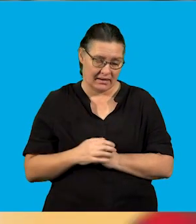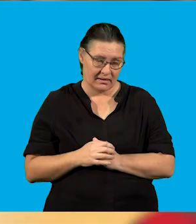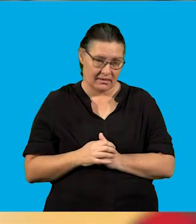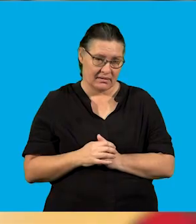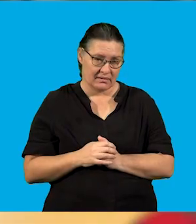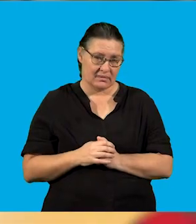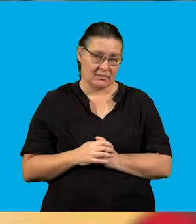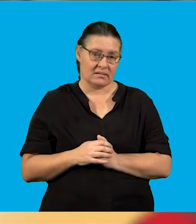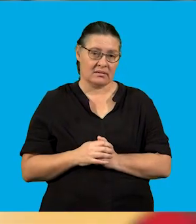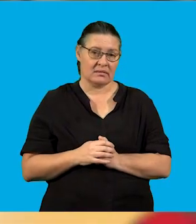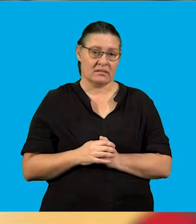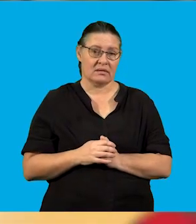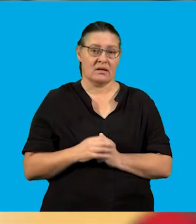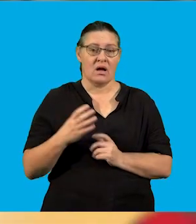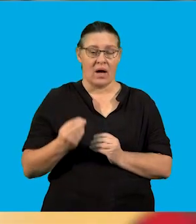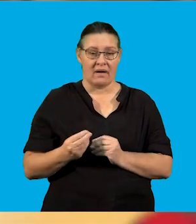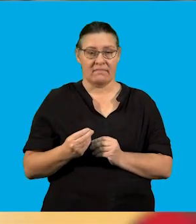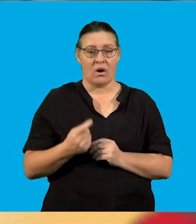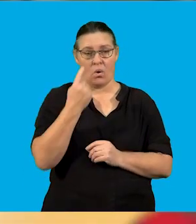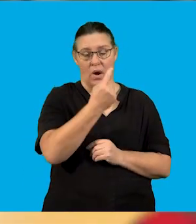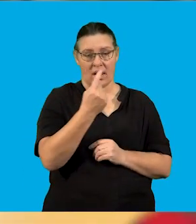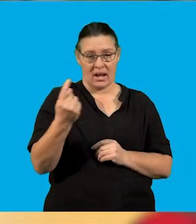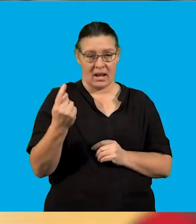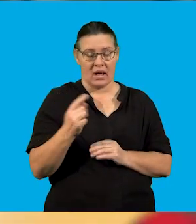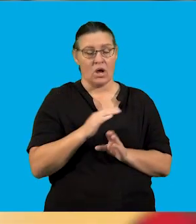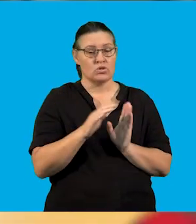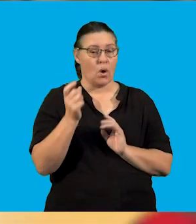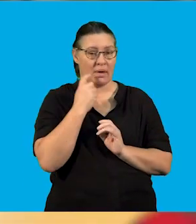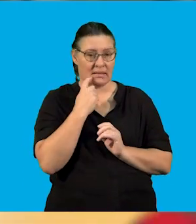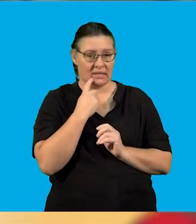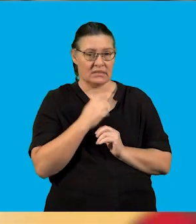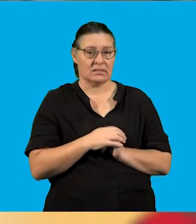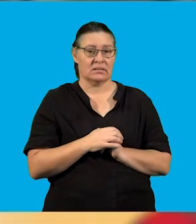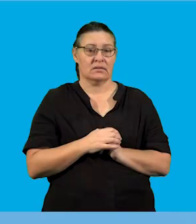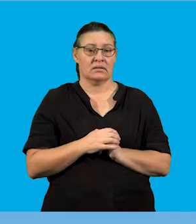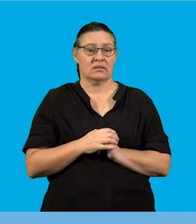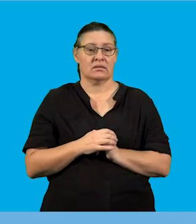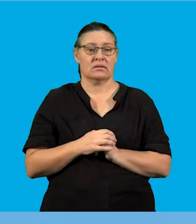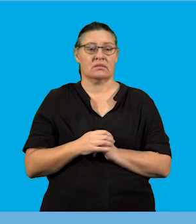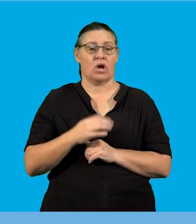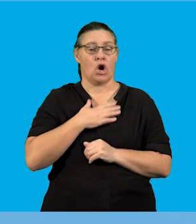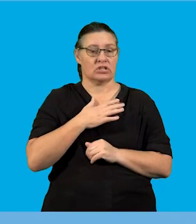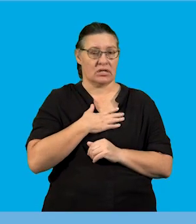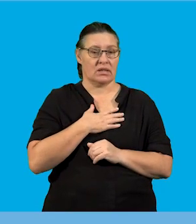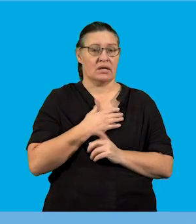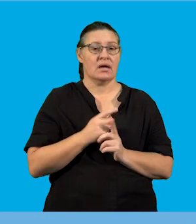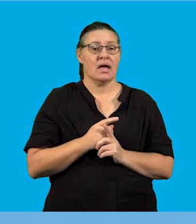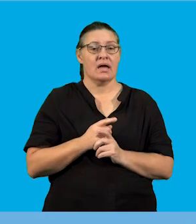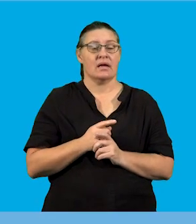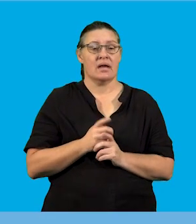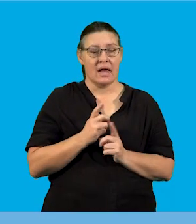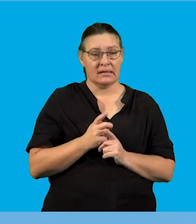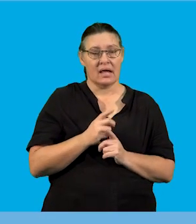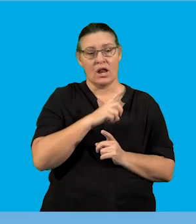iodine, bromine, and so forth and so forth. So whenever we have one of those nonmetals, for instance, oxygen, so we're going to name